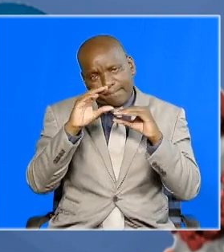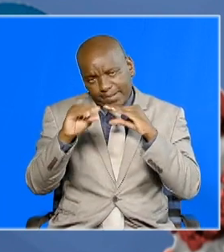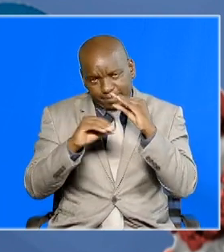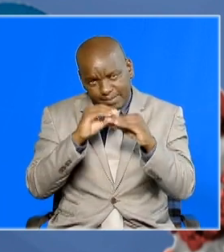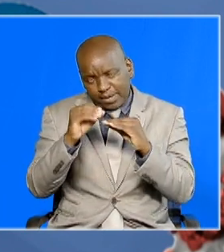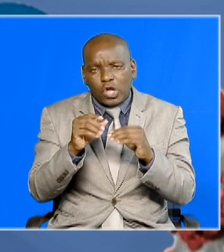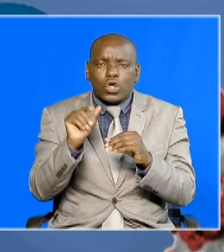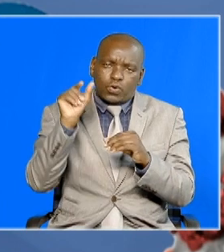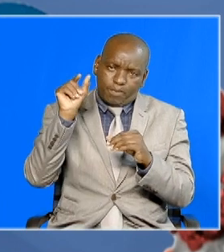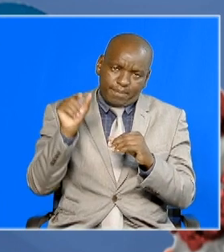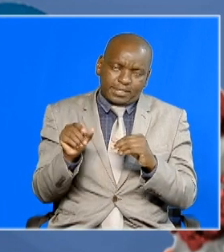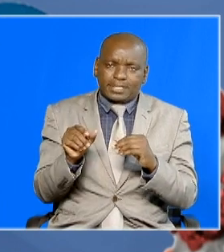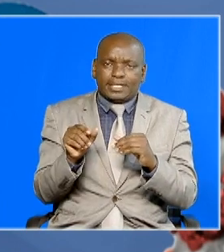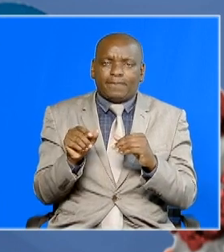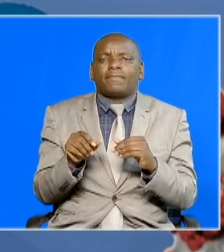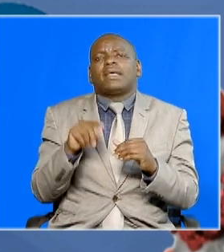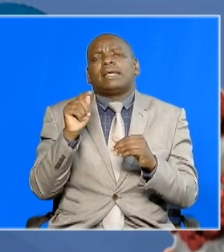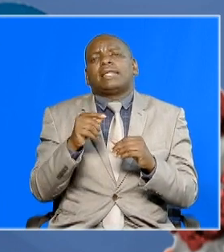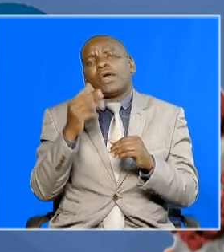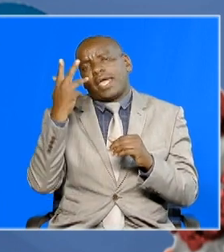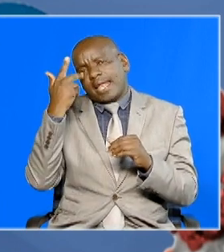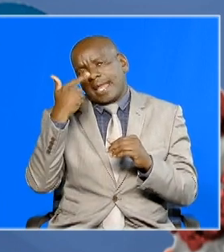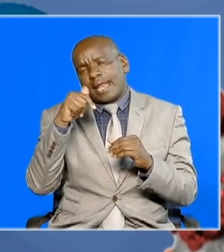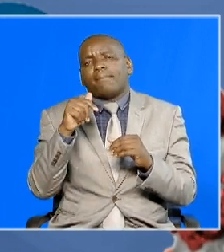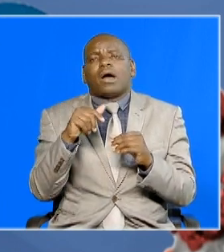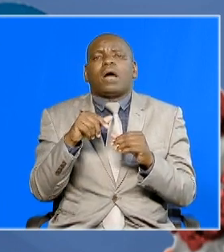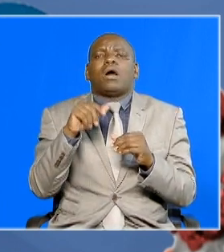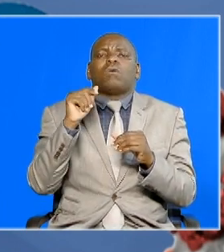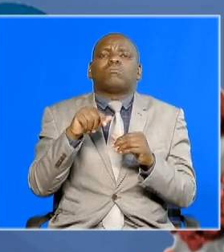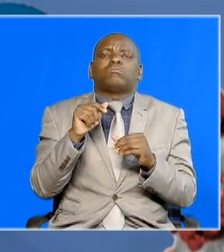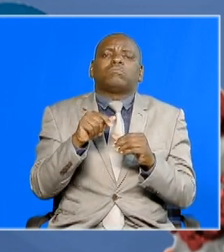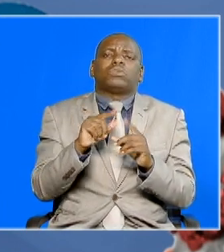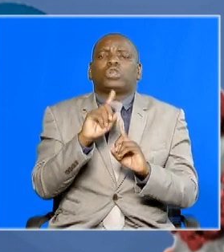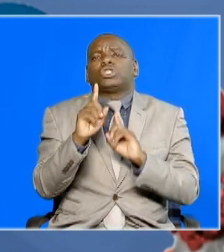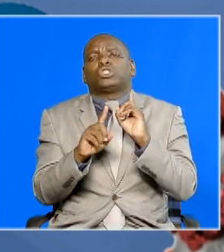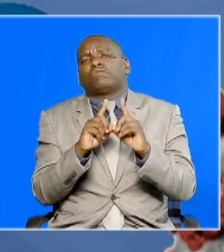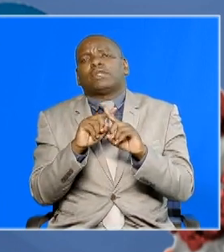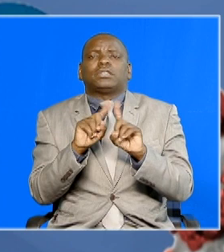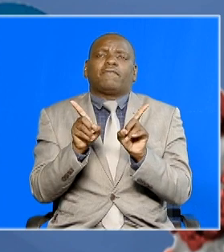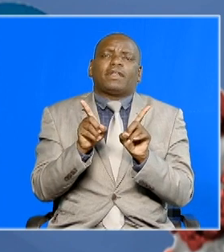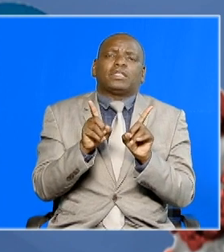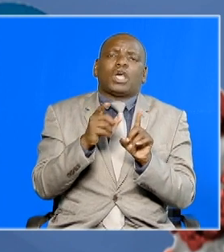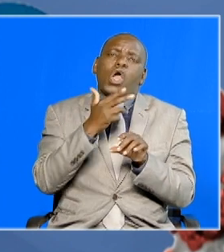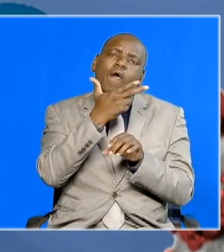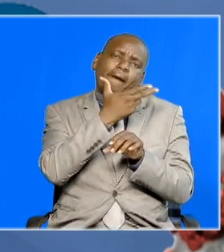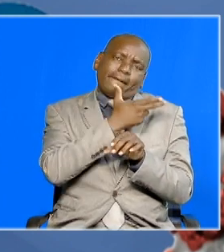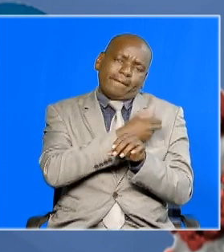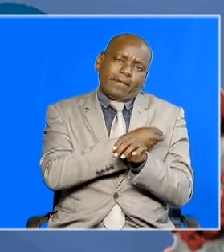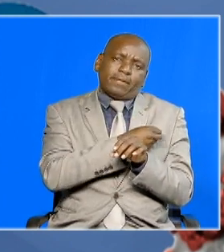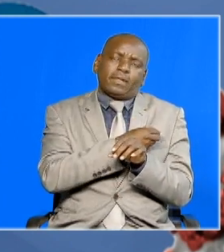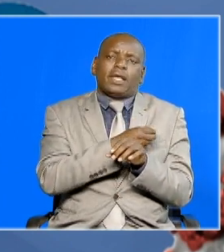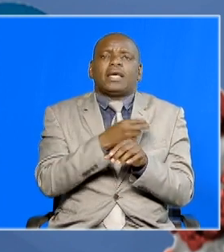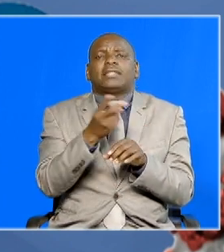to the individual. A number of potential side effects of Sinopharm vaccine are